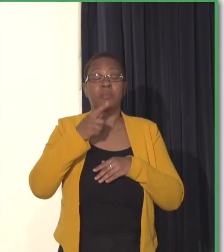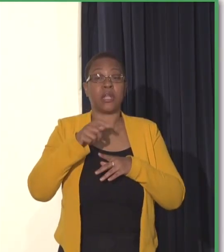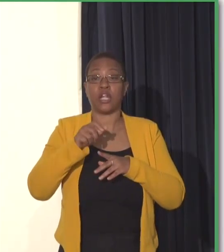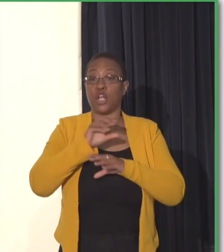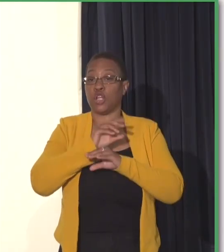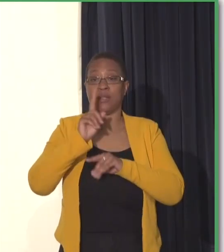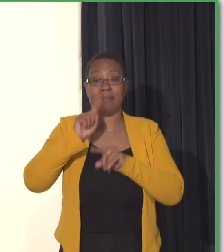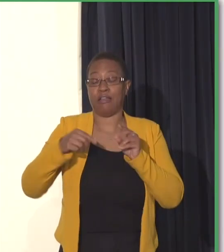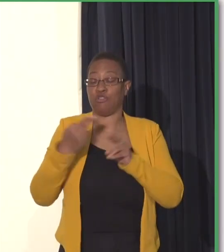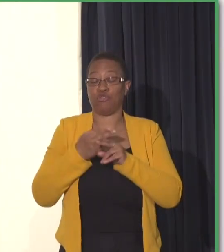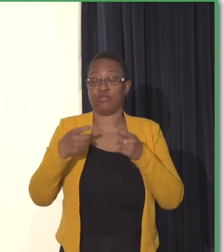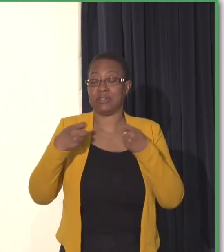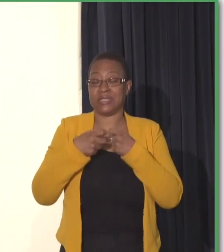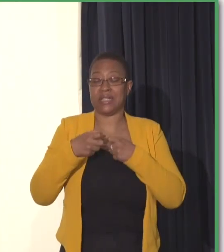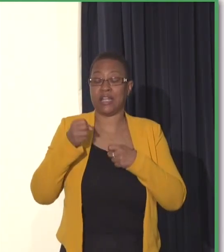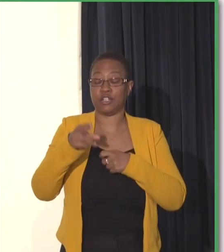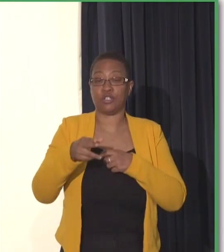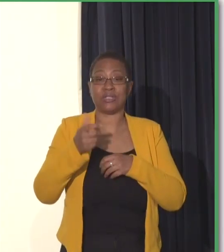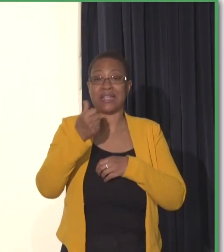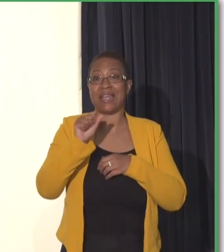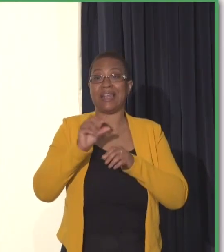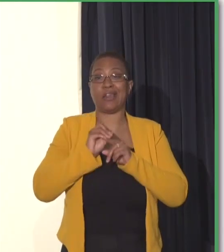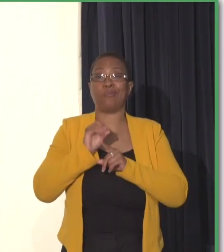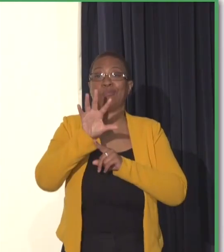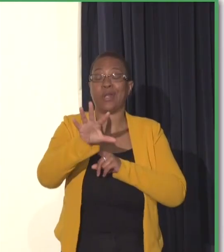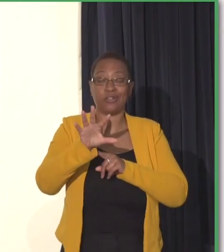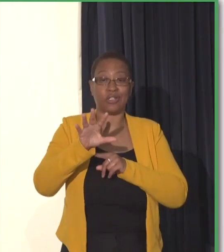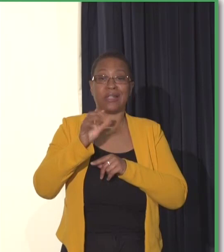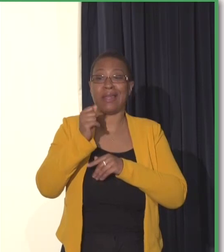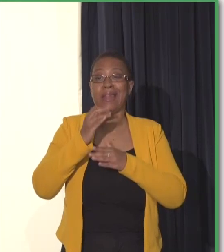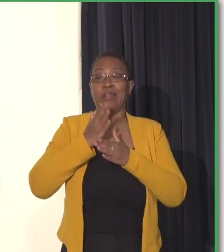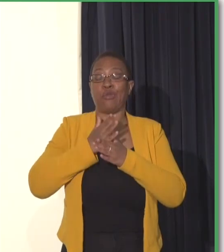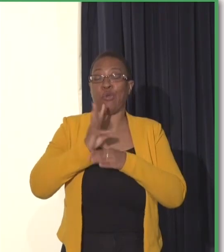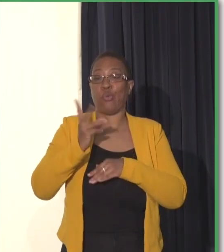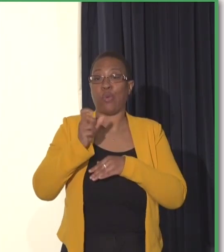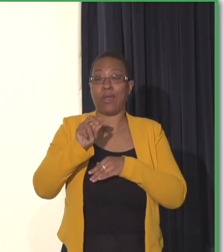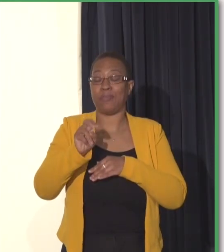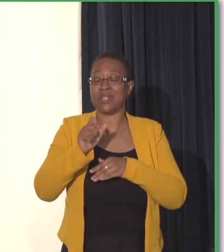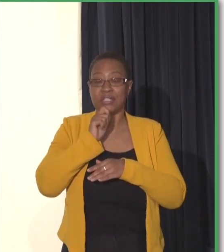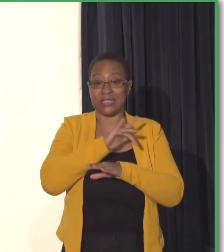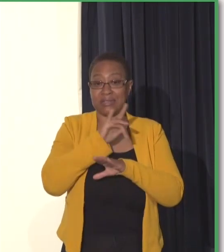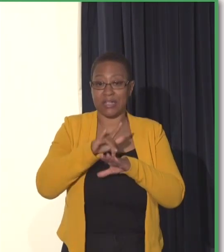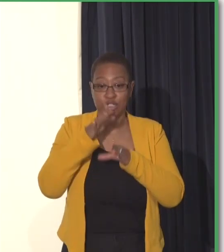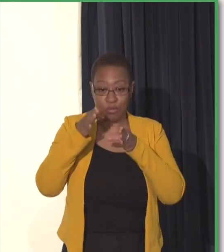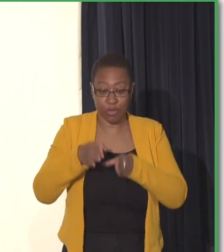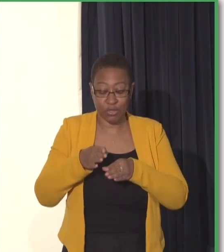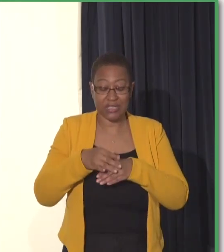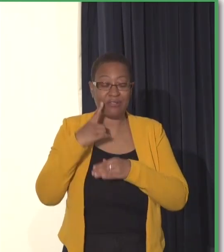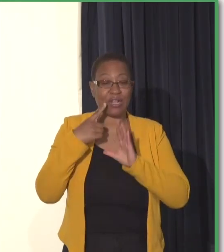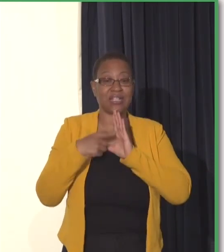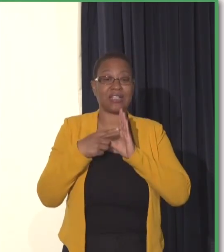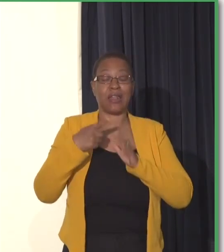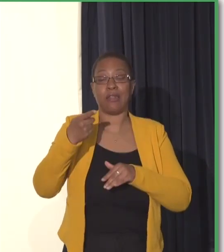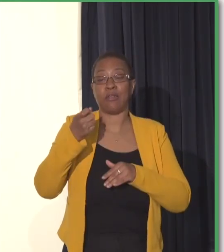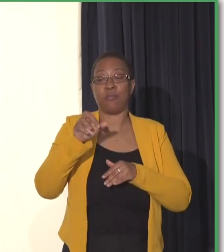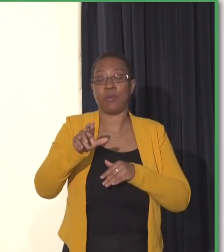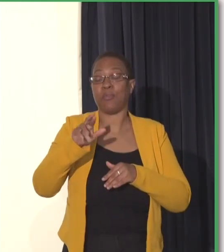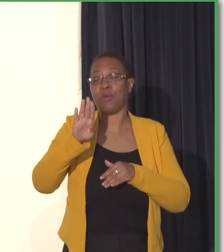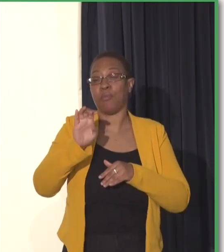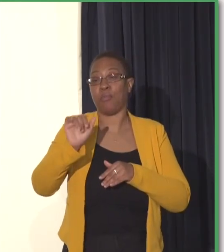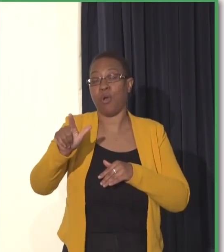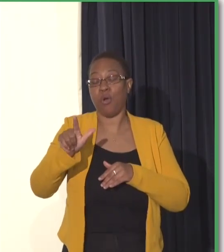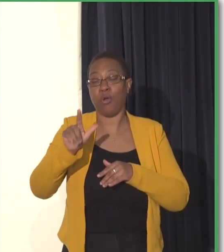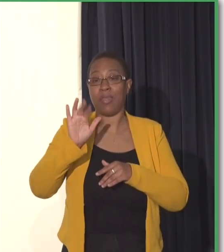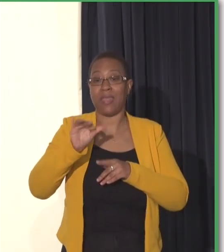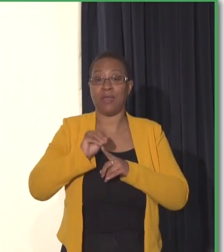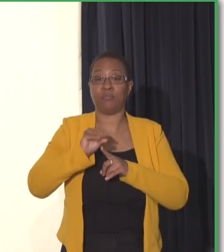any of the projectiles, intermediate weapons that does not make contact. For instance, the pepper ball device